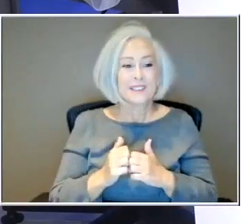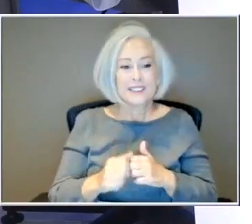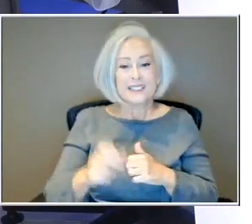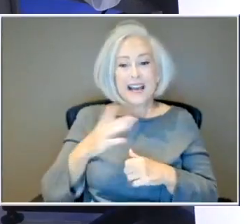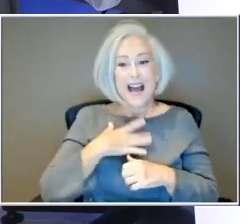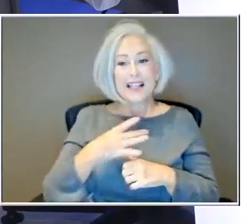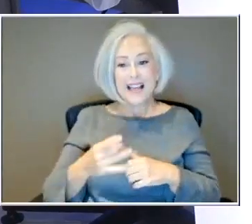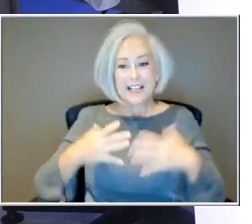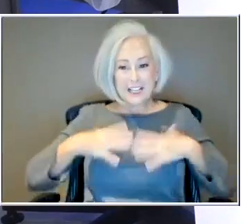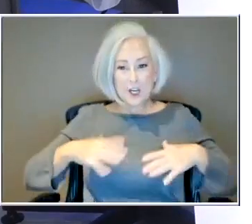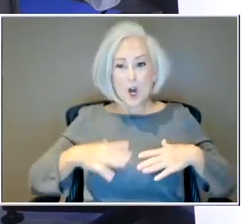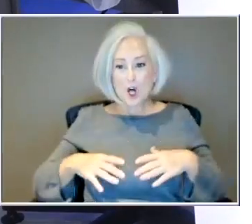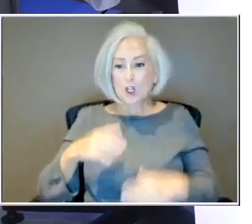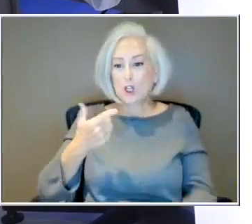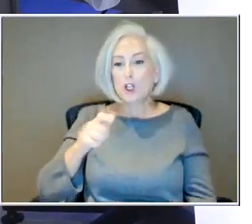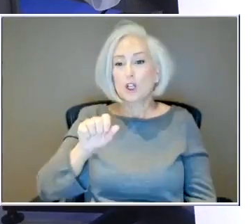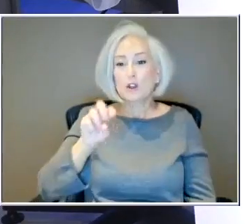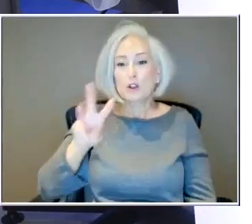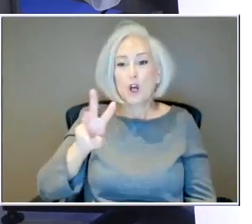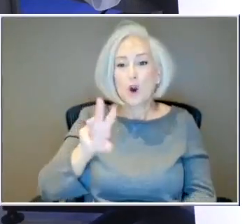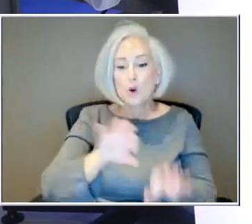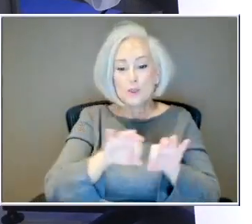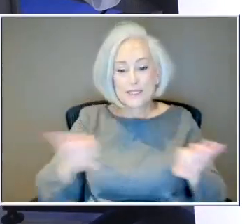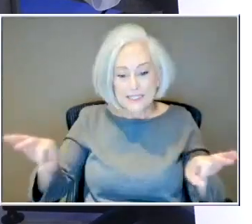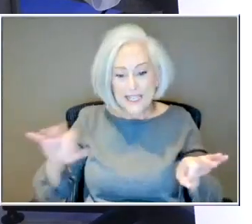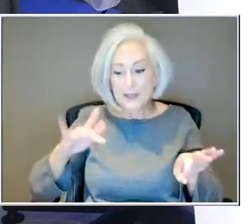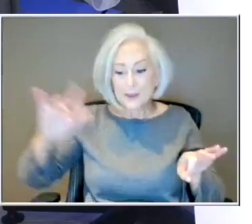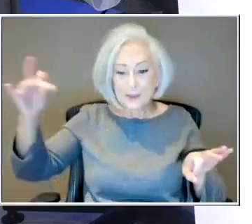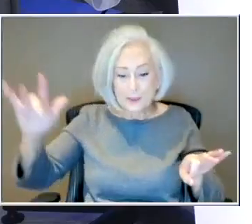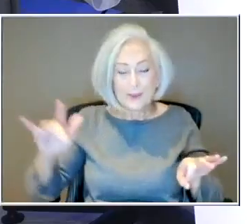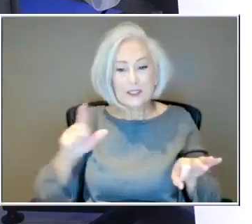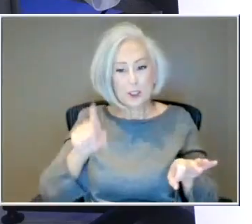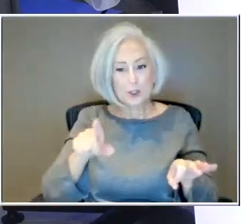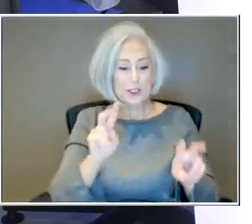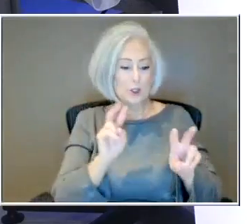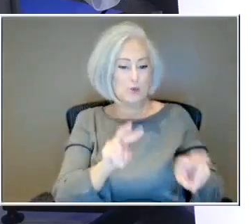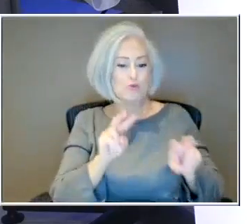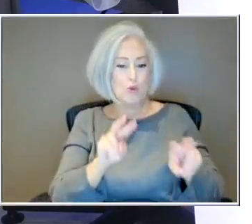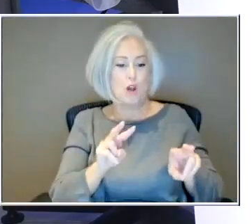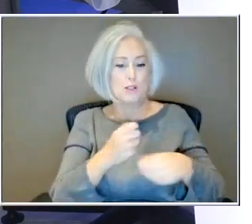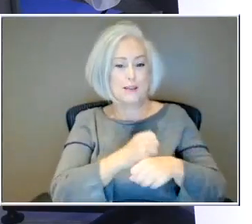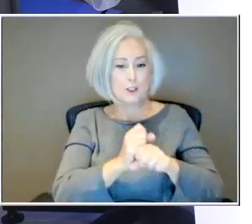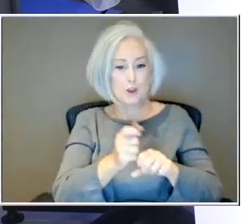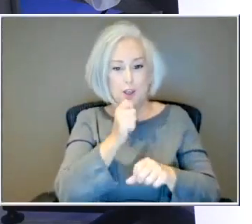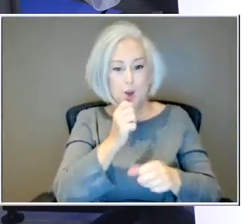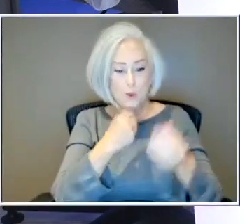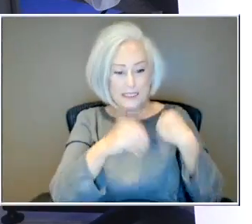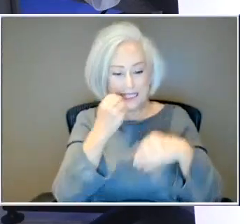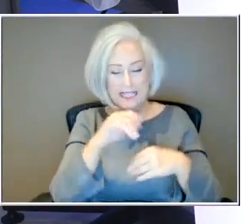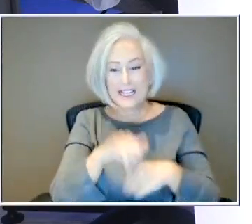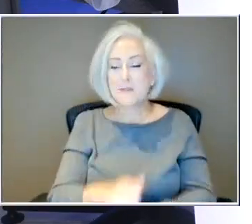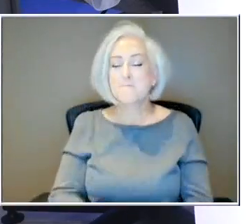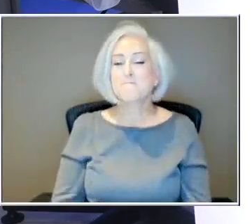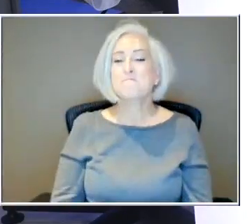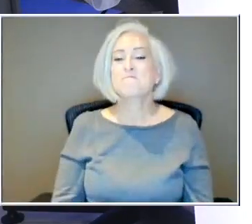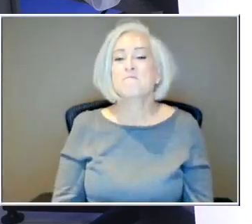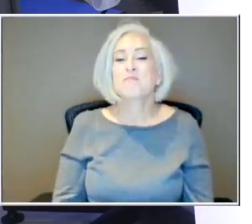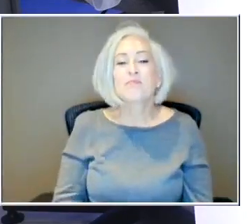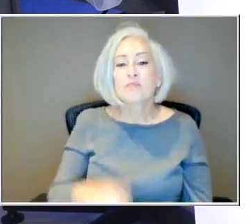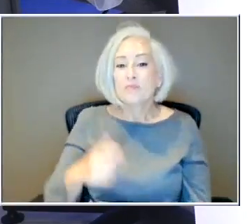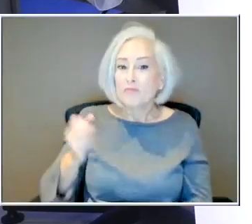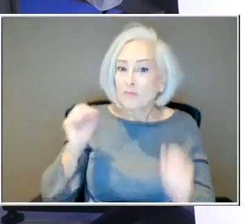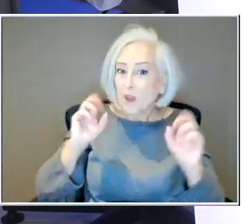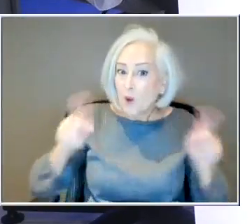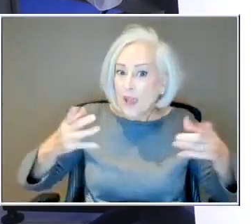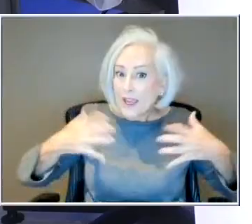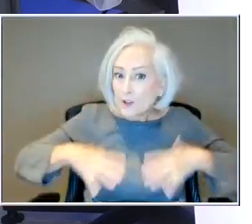great idea to make sure my kid's visual, but you gotta keep an eye out. Okay, so is it okay to dress up? We see it's okay to